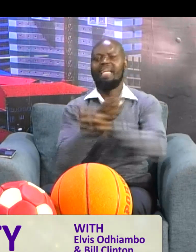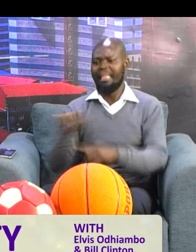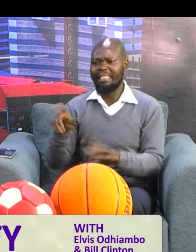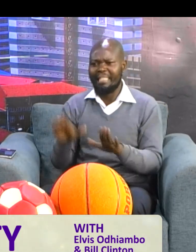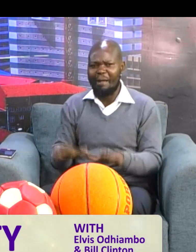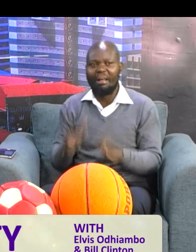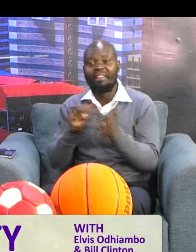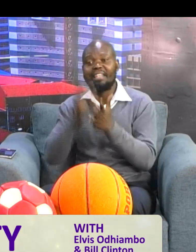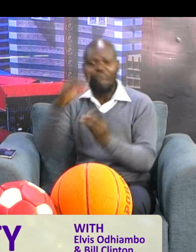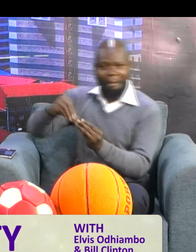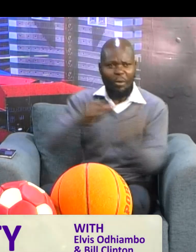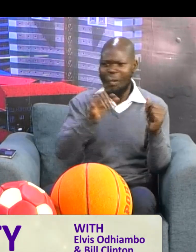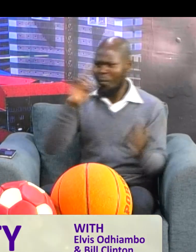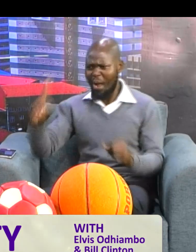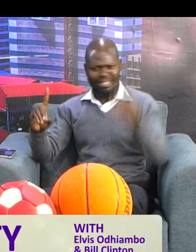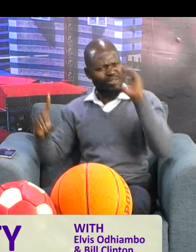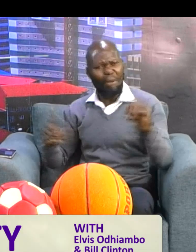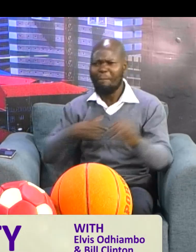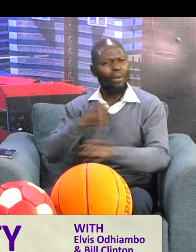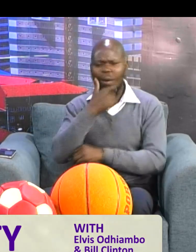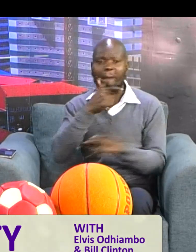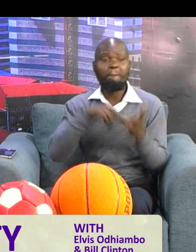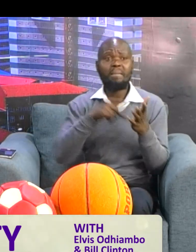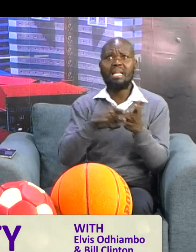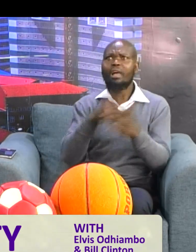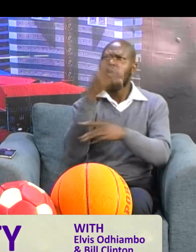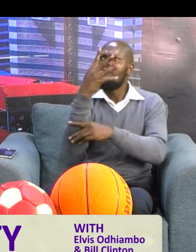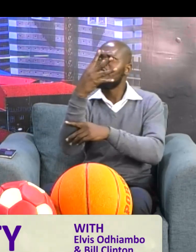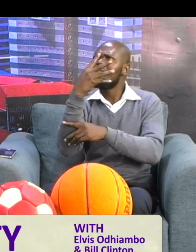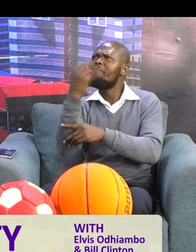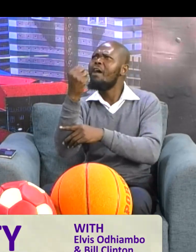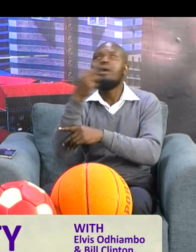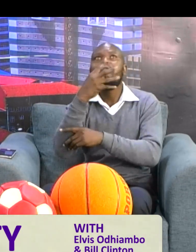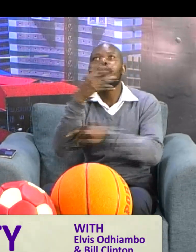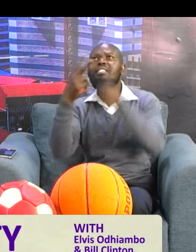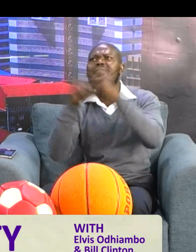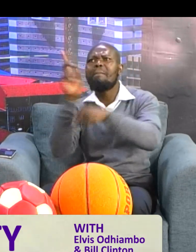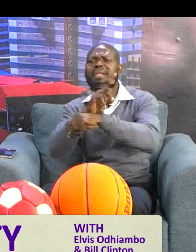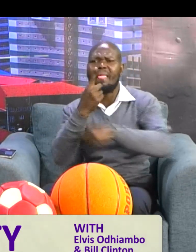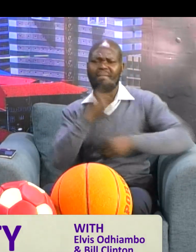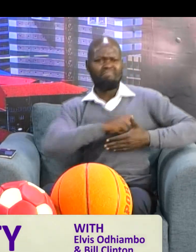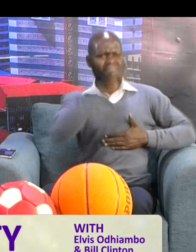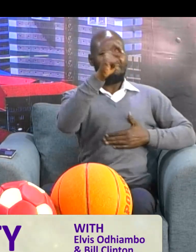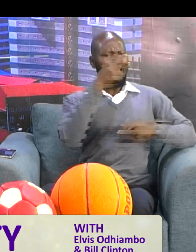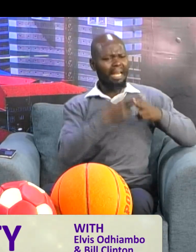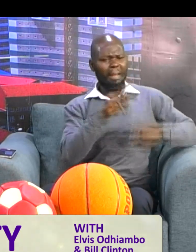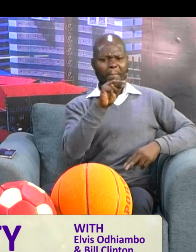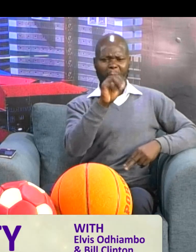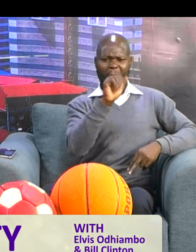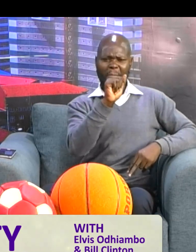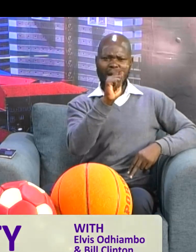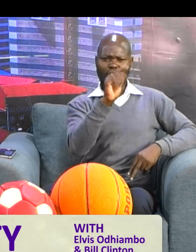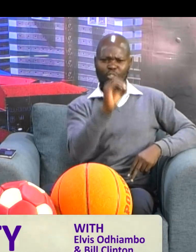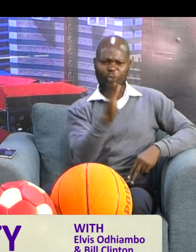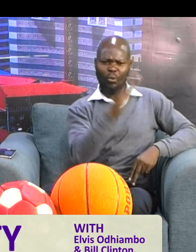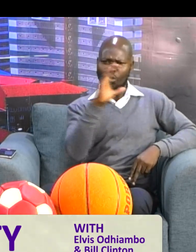have, they will be able to improve. But then we are seeing them still sticking to the same position. 1-0, a red